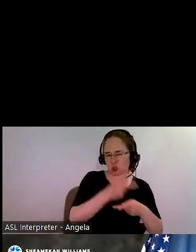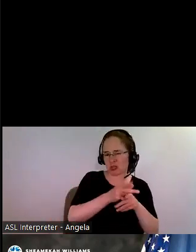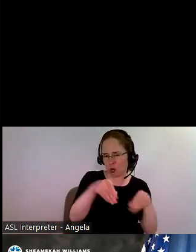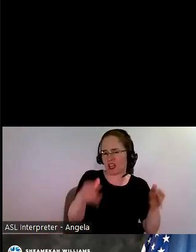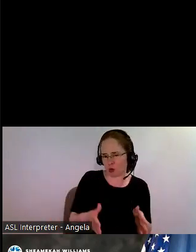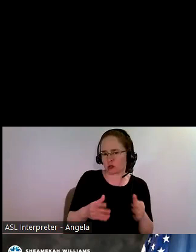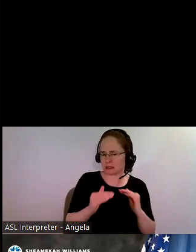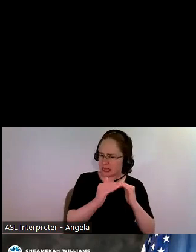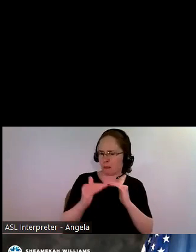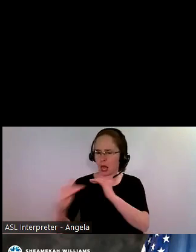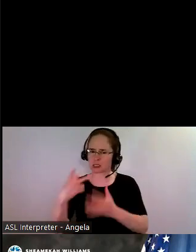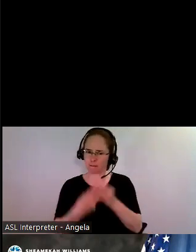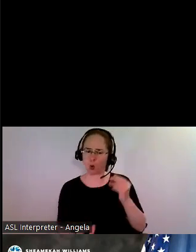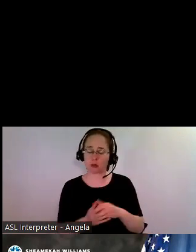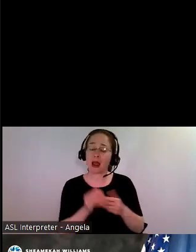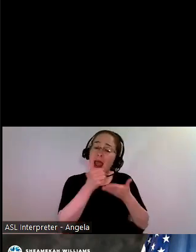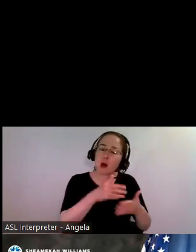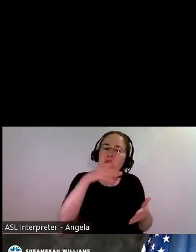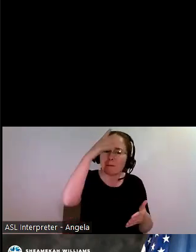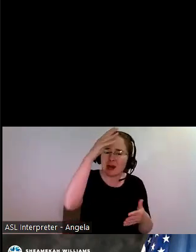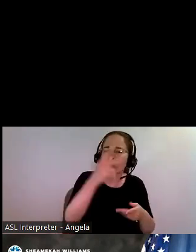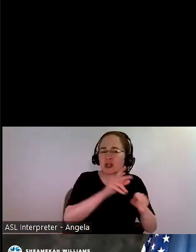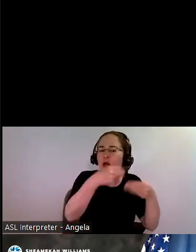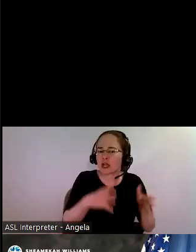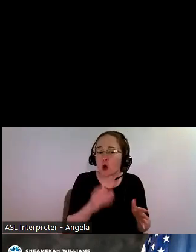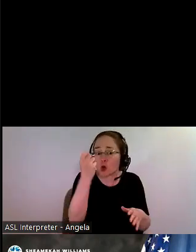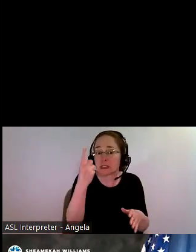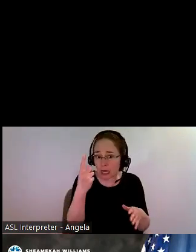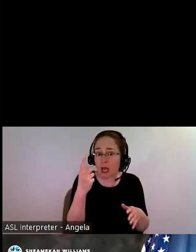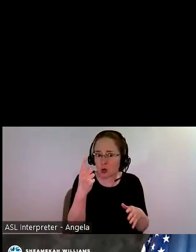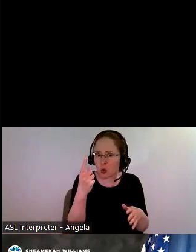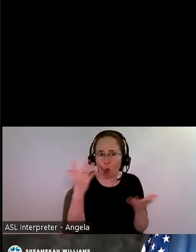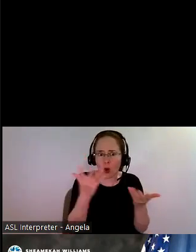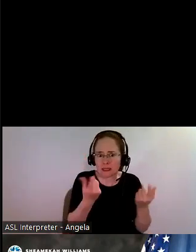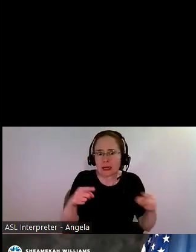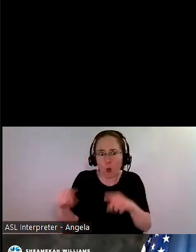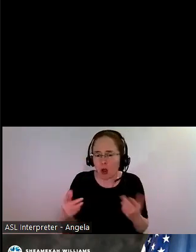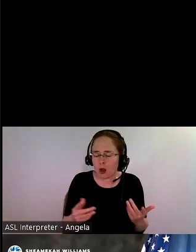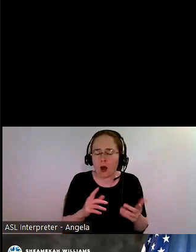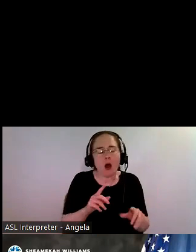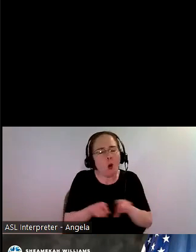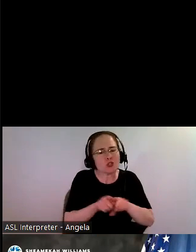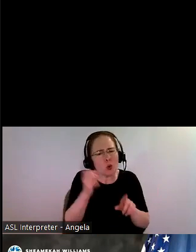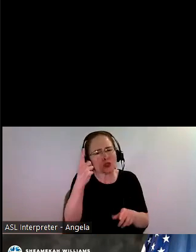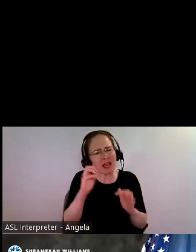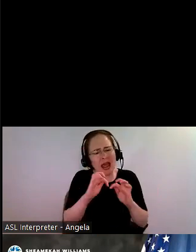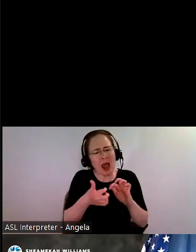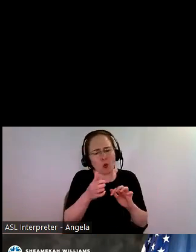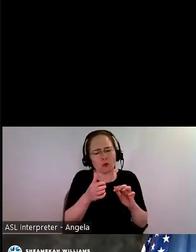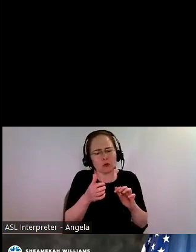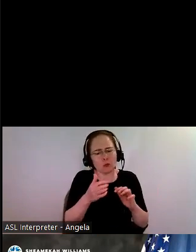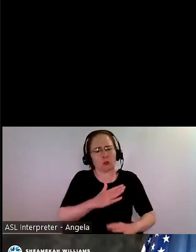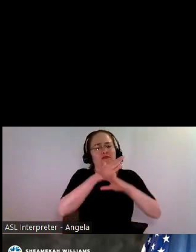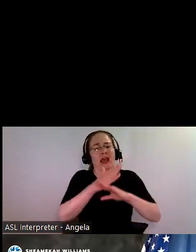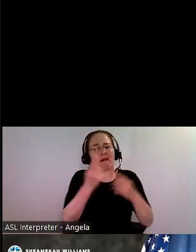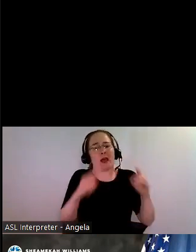is really helping that caregiver and parent, not just to understand the means of the crisis, but to really understand how do you work to prevent these types